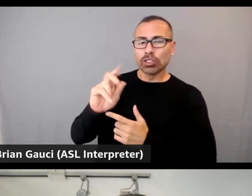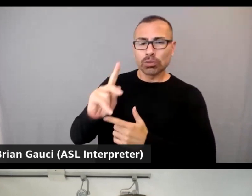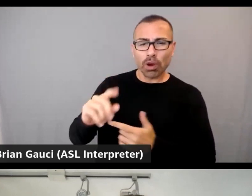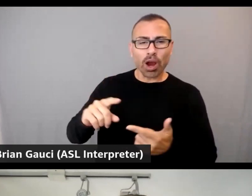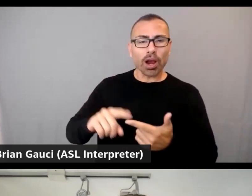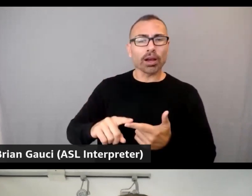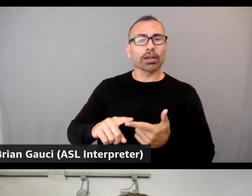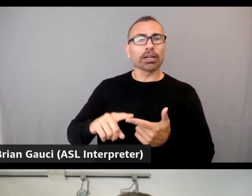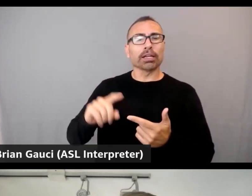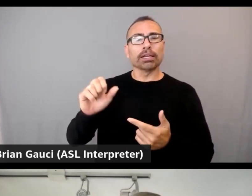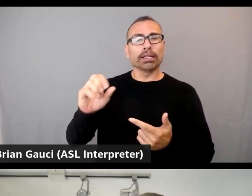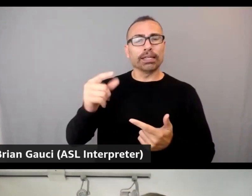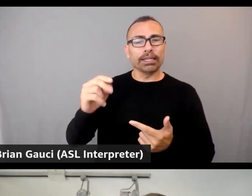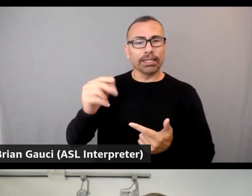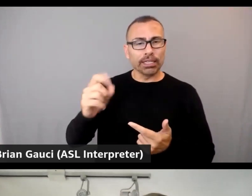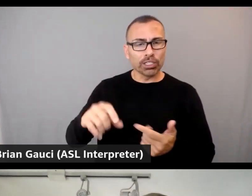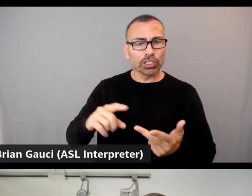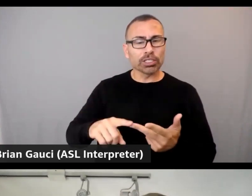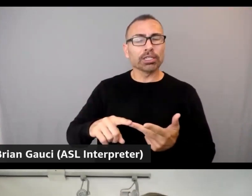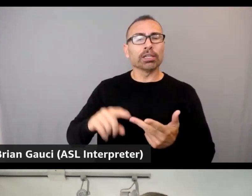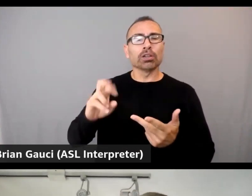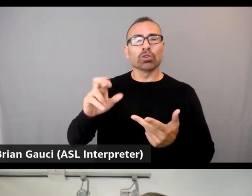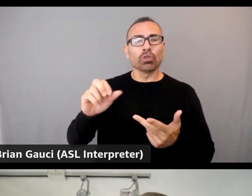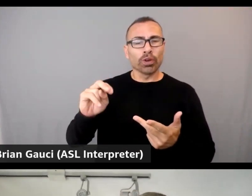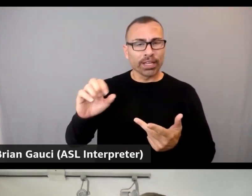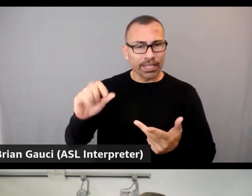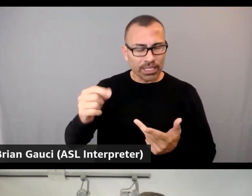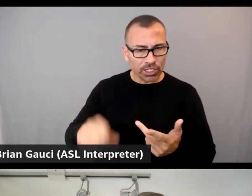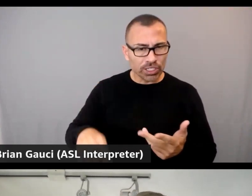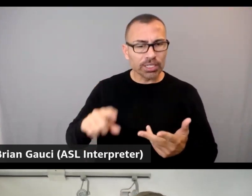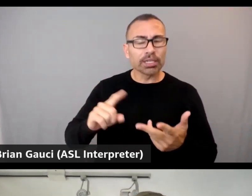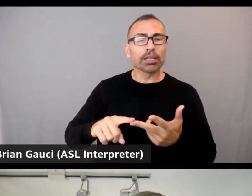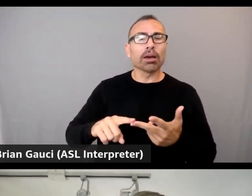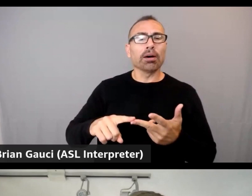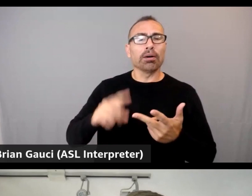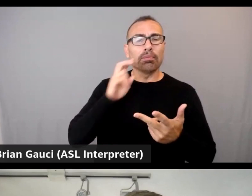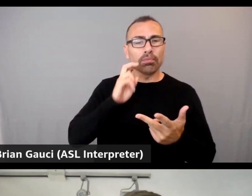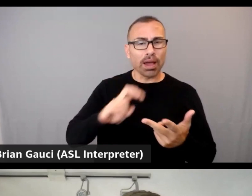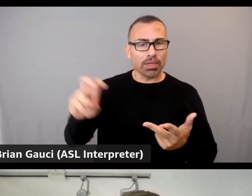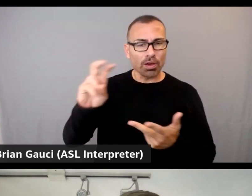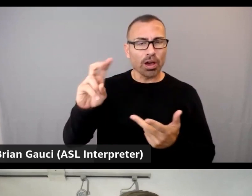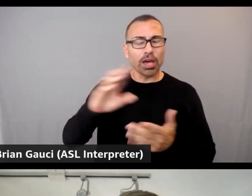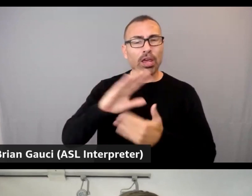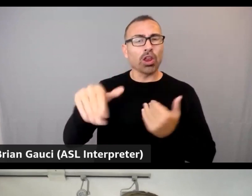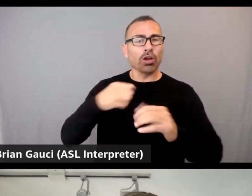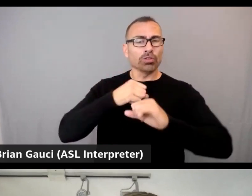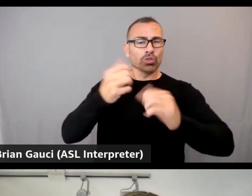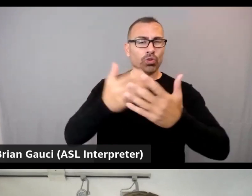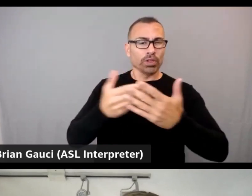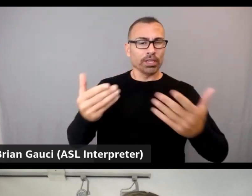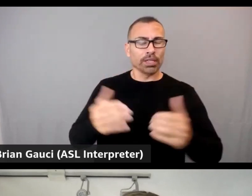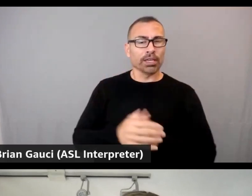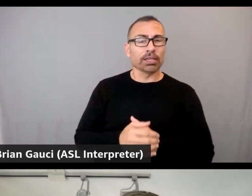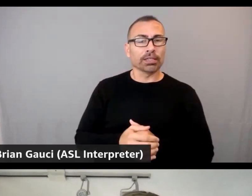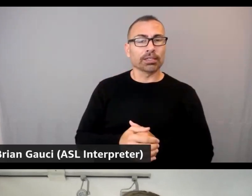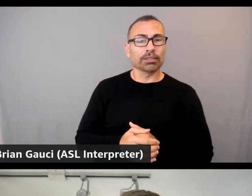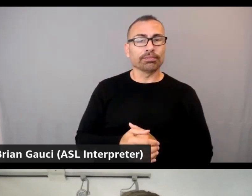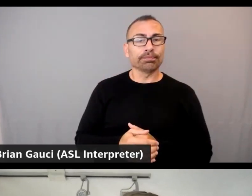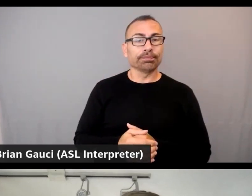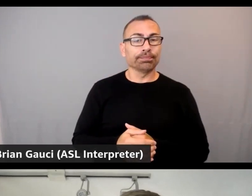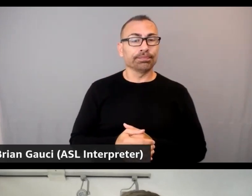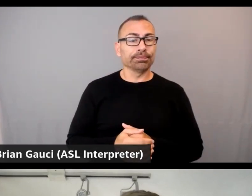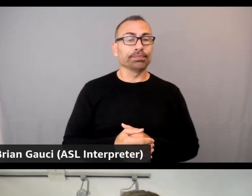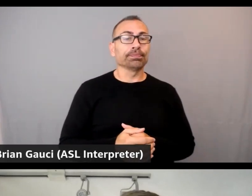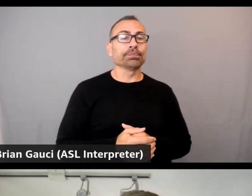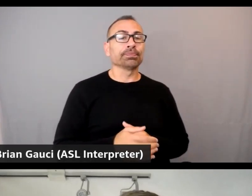engines, plus all the security stuff. Yeah, I know today's going to be about Glue for Ray,